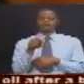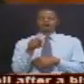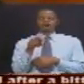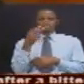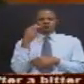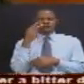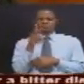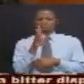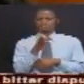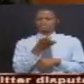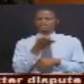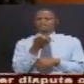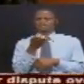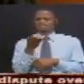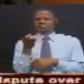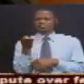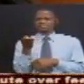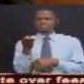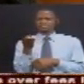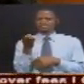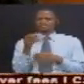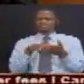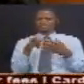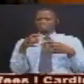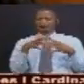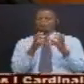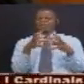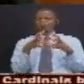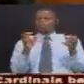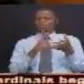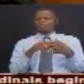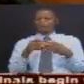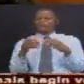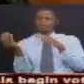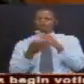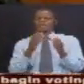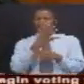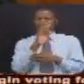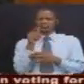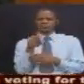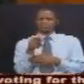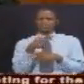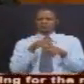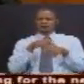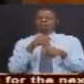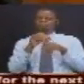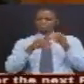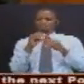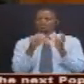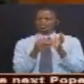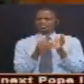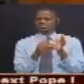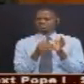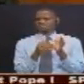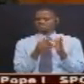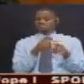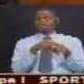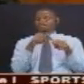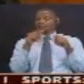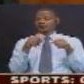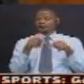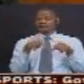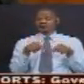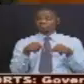all the cooperatives even bigger companies that are cutting trees in chikangawa are planting and right now i